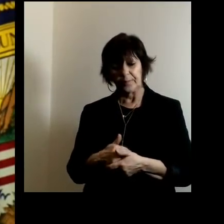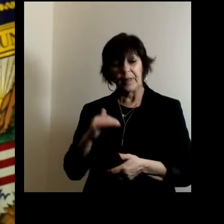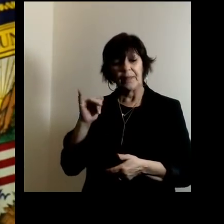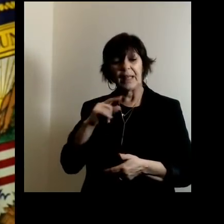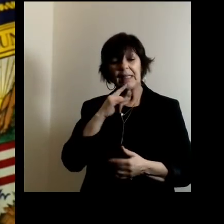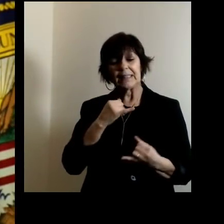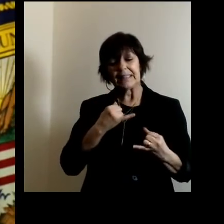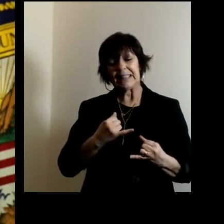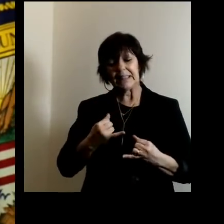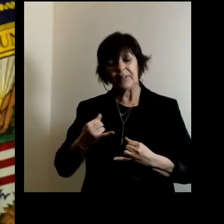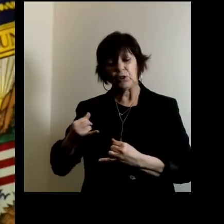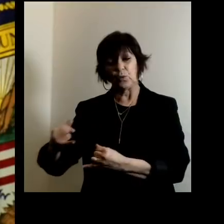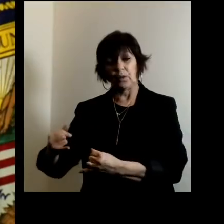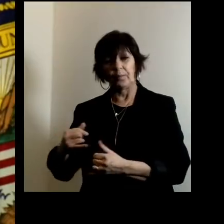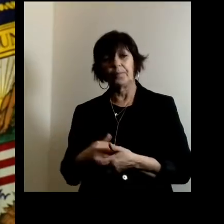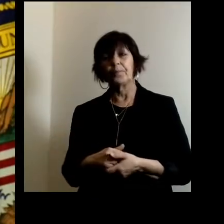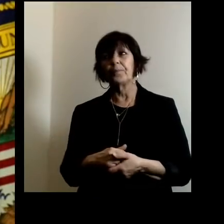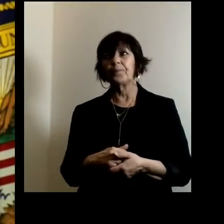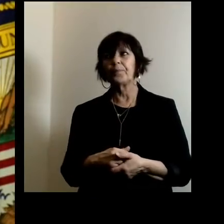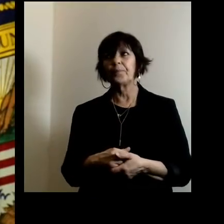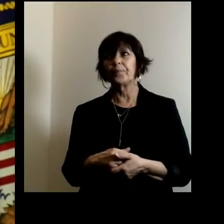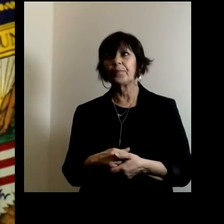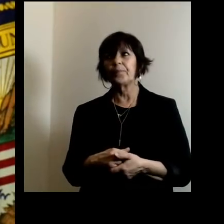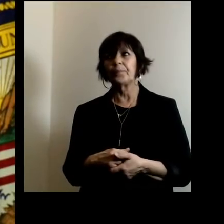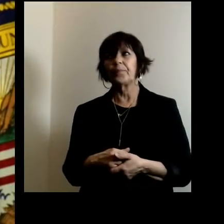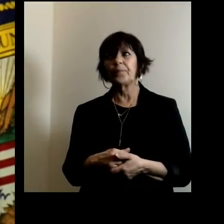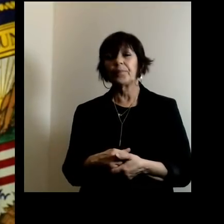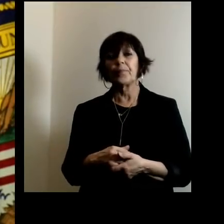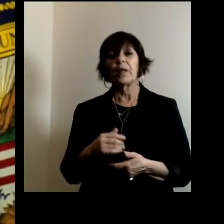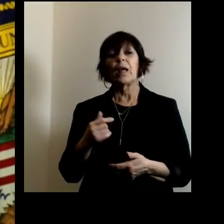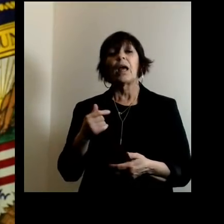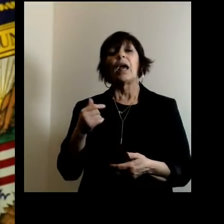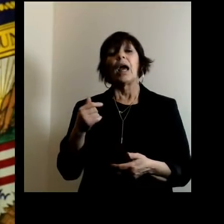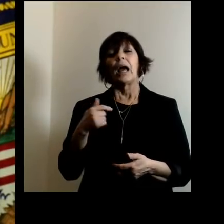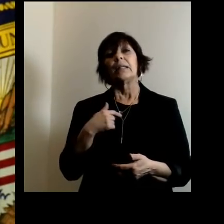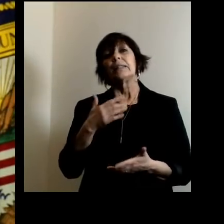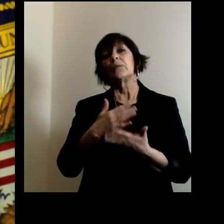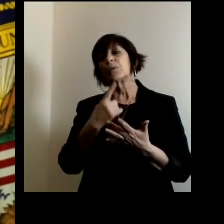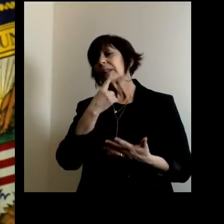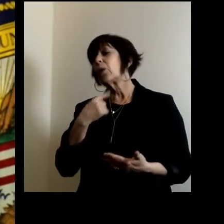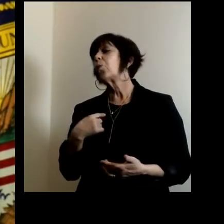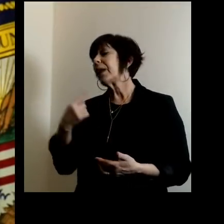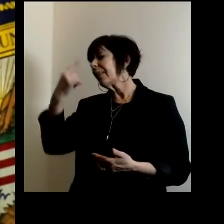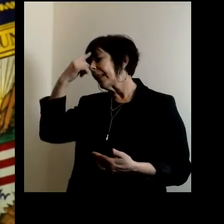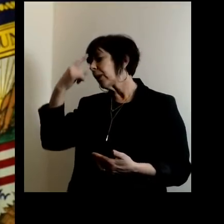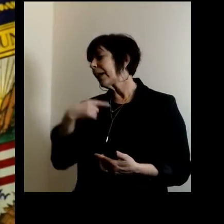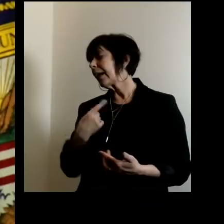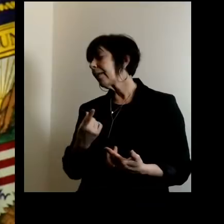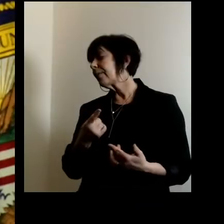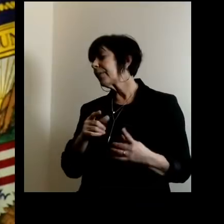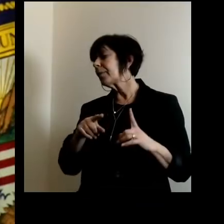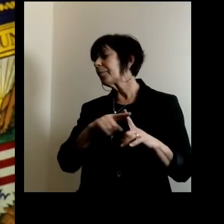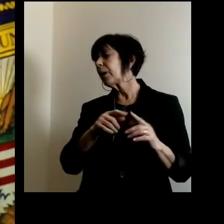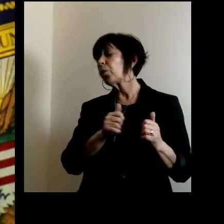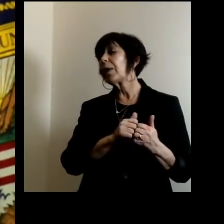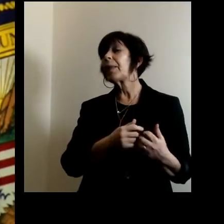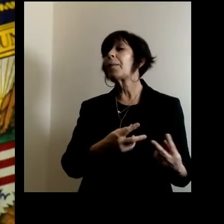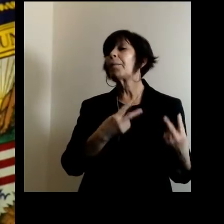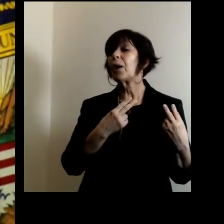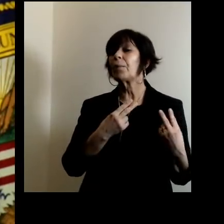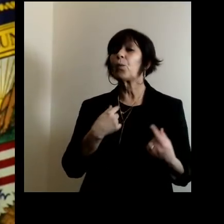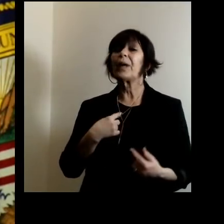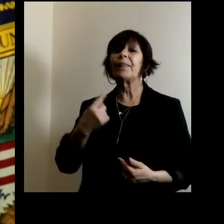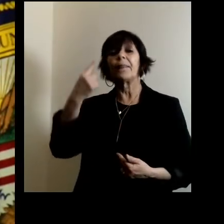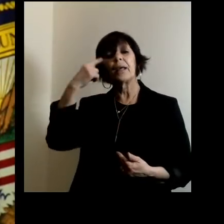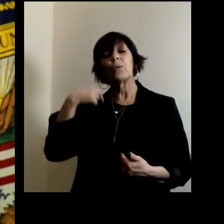individualized files. I'll get anecdotal information saying we think we have a case associated with a barber shop. We think we have a case associated with a gym.